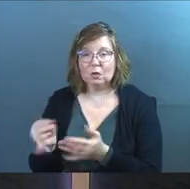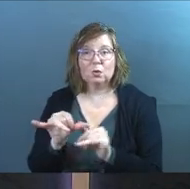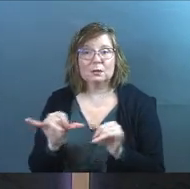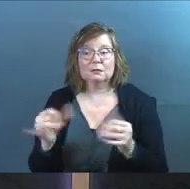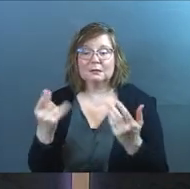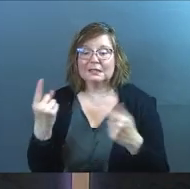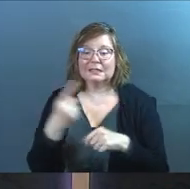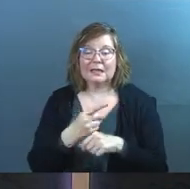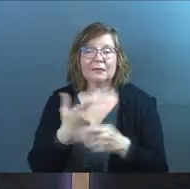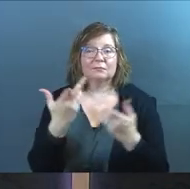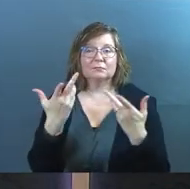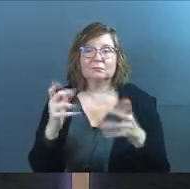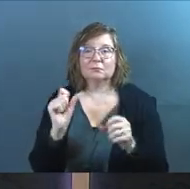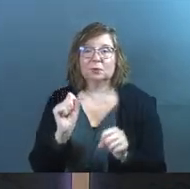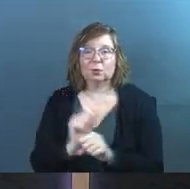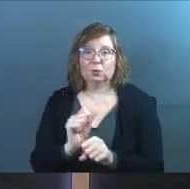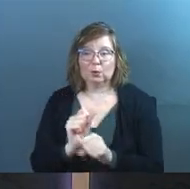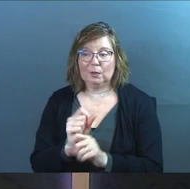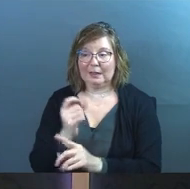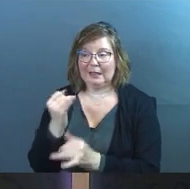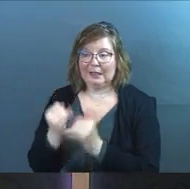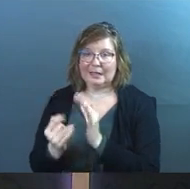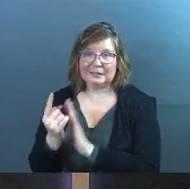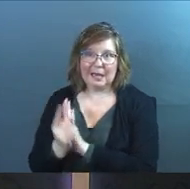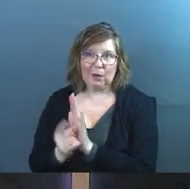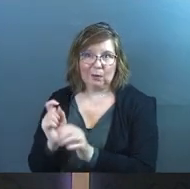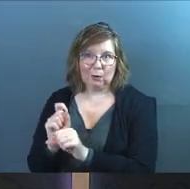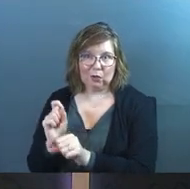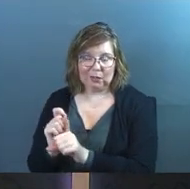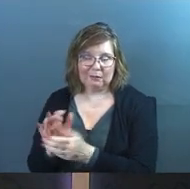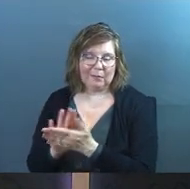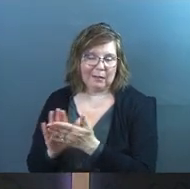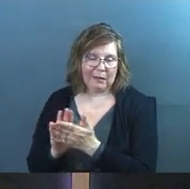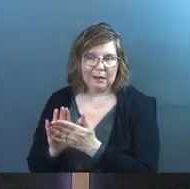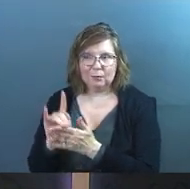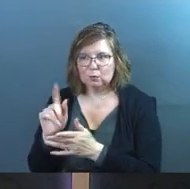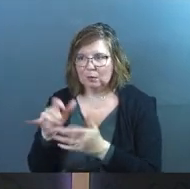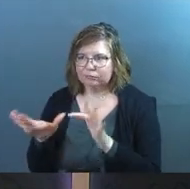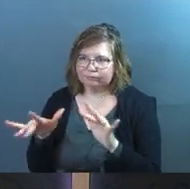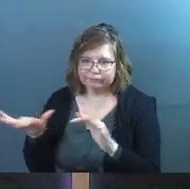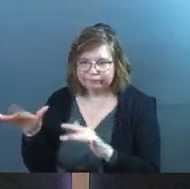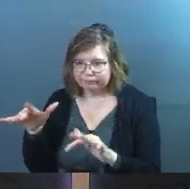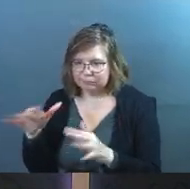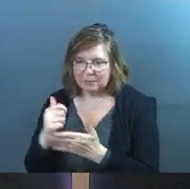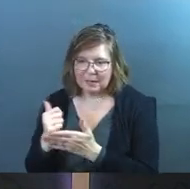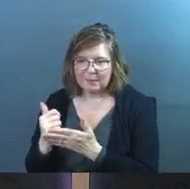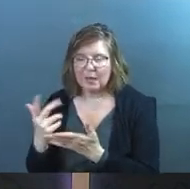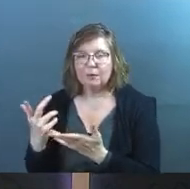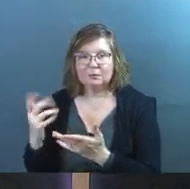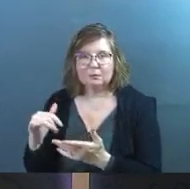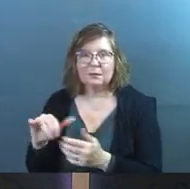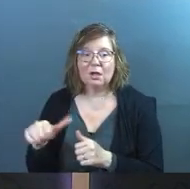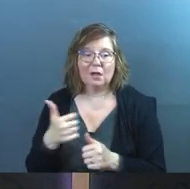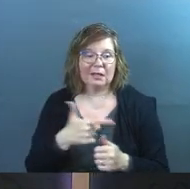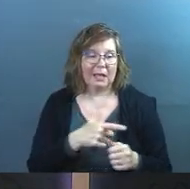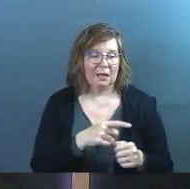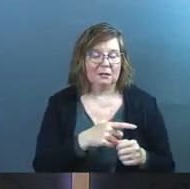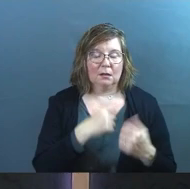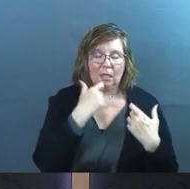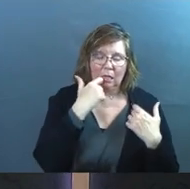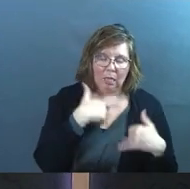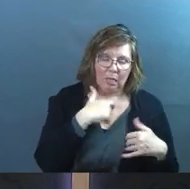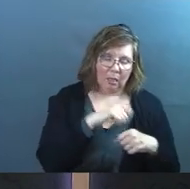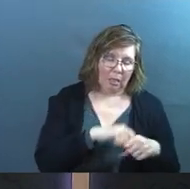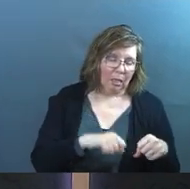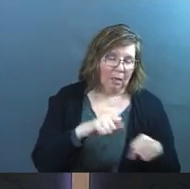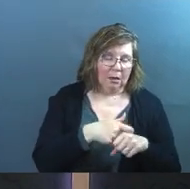day's done. Those 11th hour workers are probably there for the last hour, you know, kind of cleaning up, probably putting the guy's tools away like, hey, let me help out, you know. These other guys are just drenched